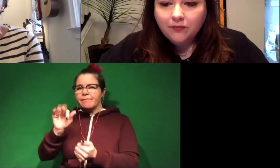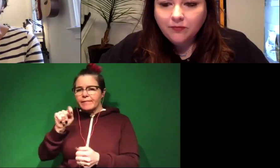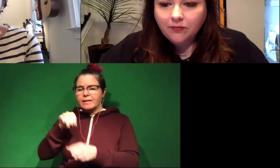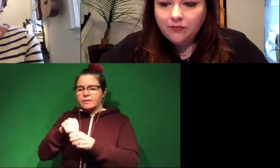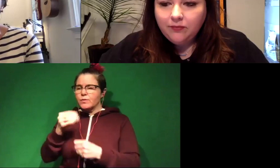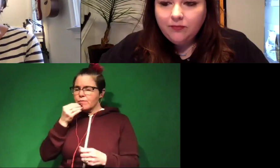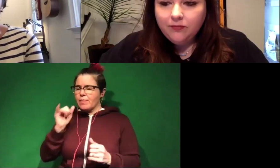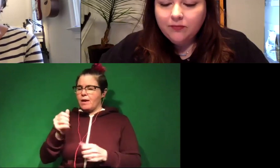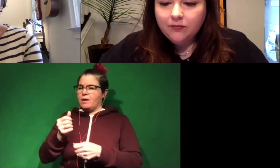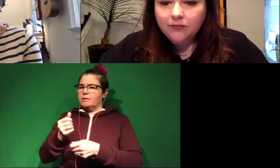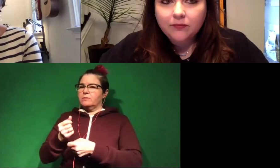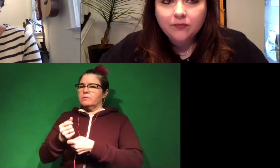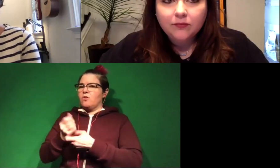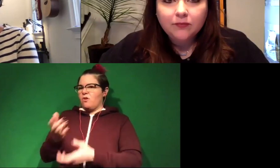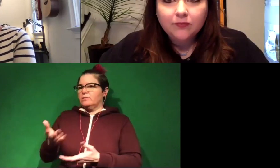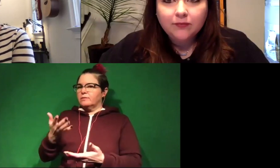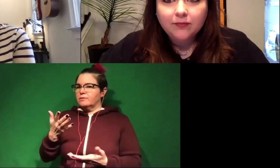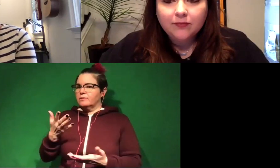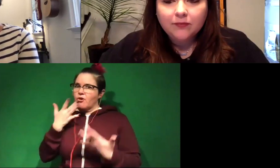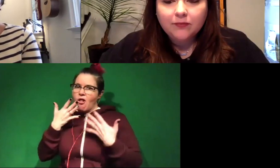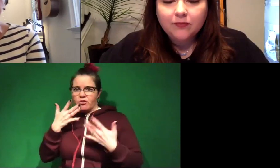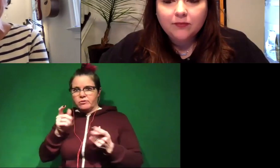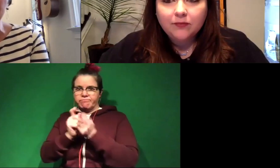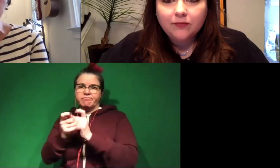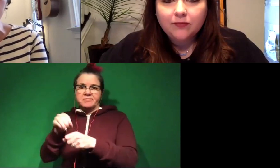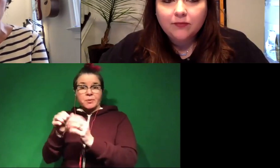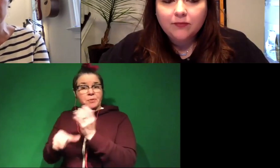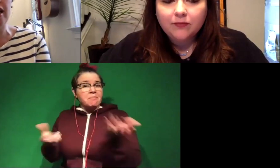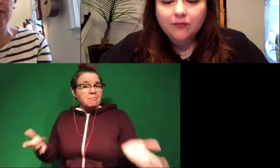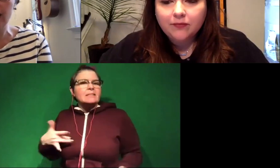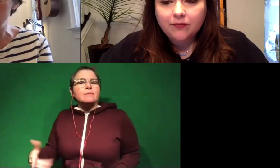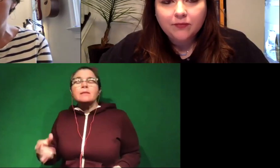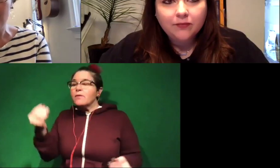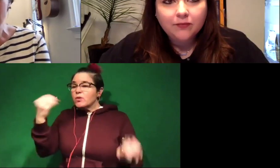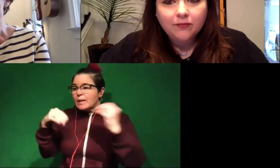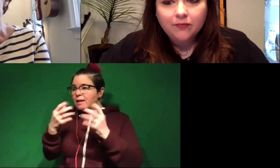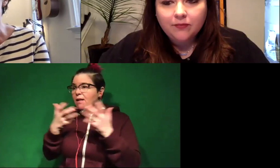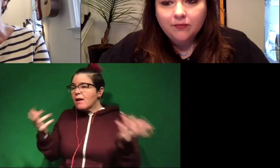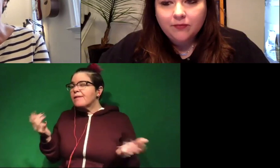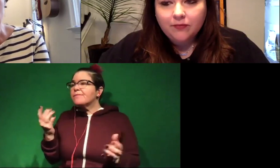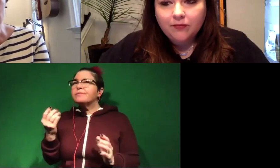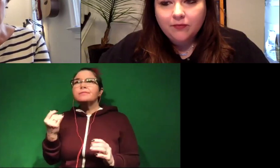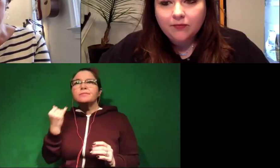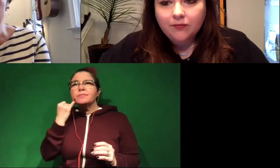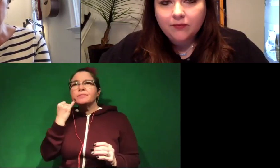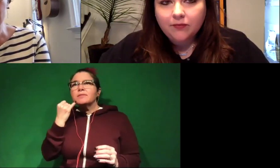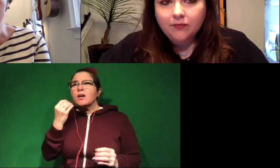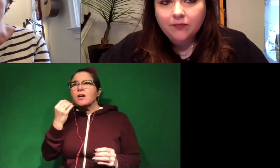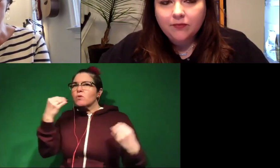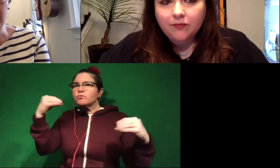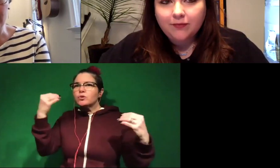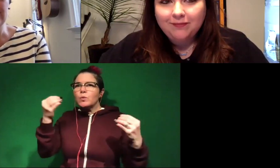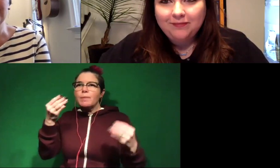what make your poop actually change color usually. But if you eat a lot of like grocery store bright